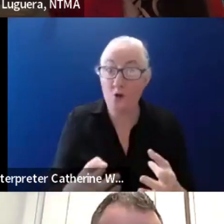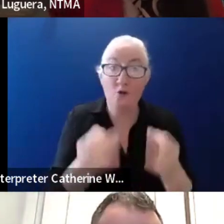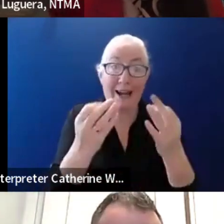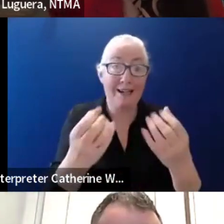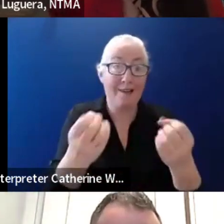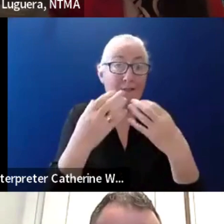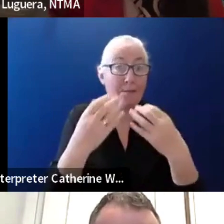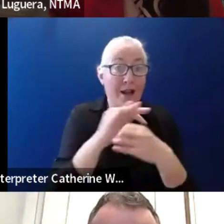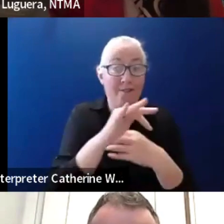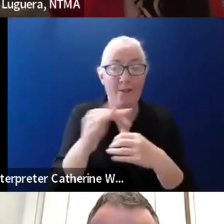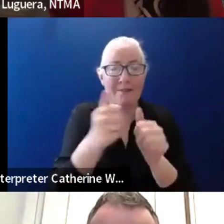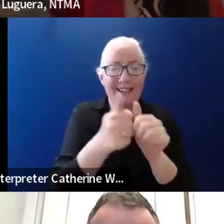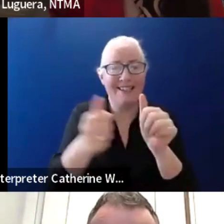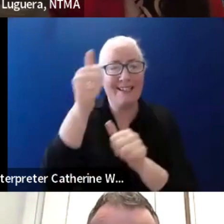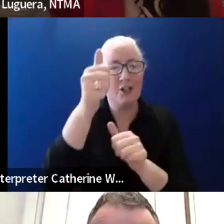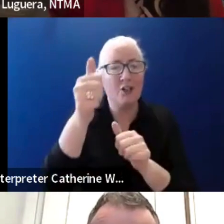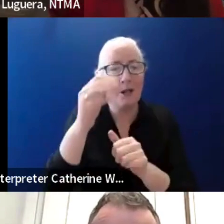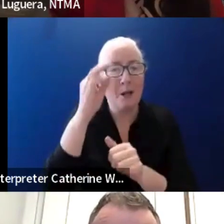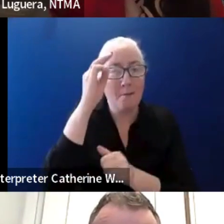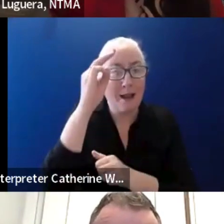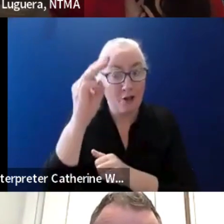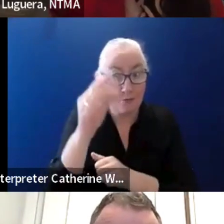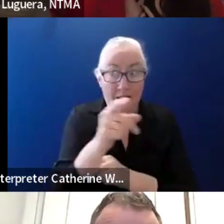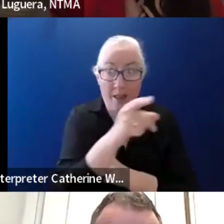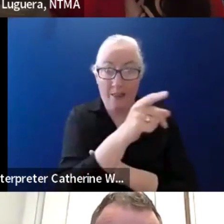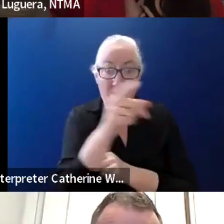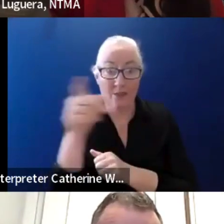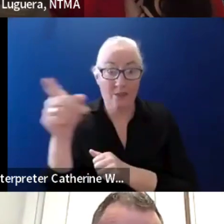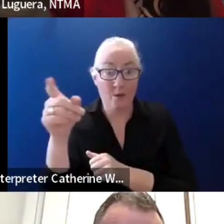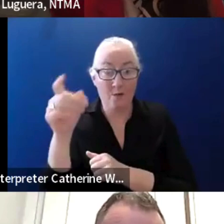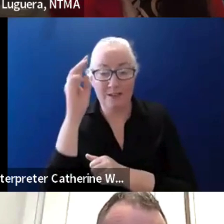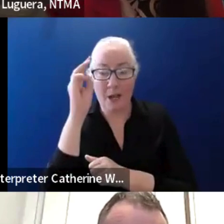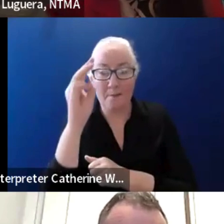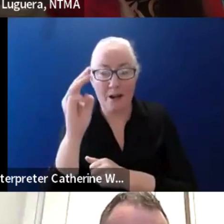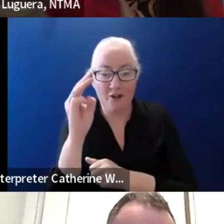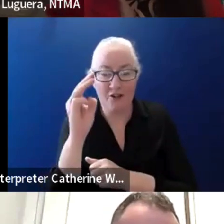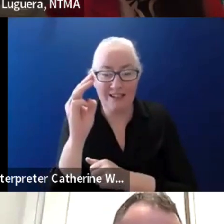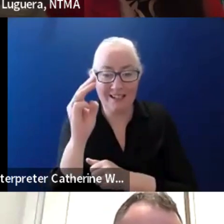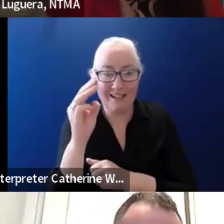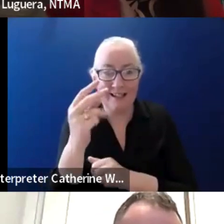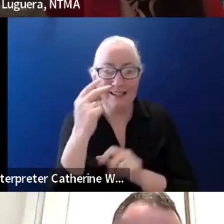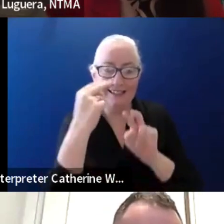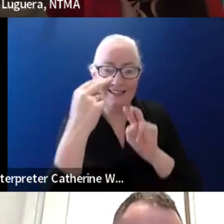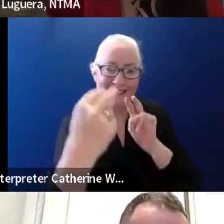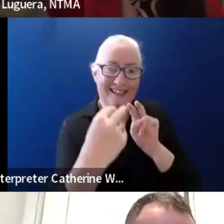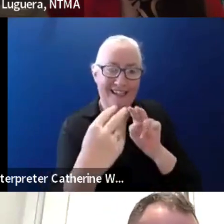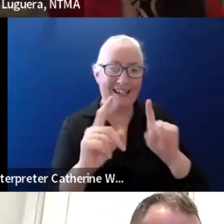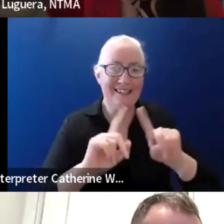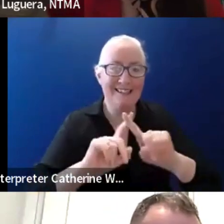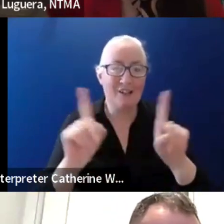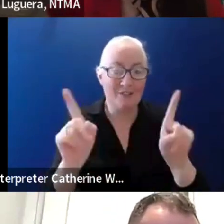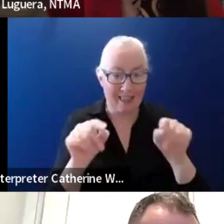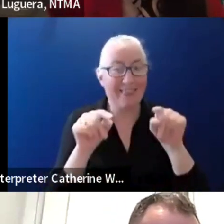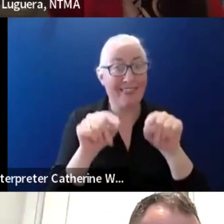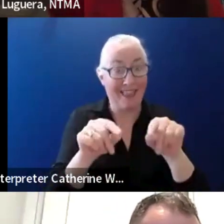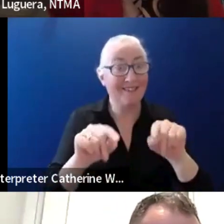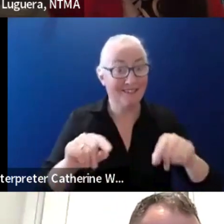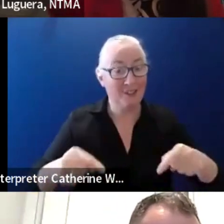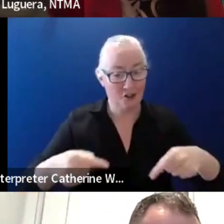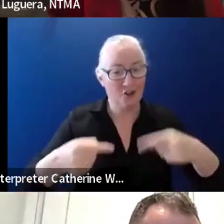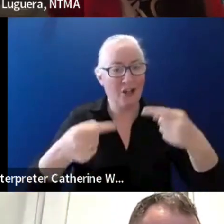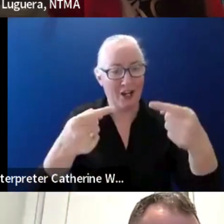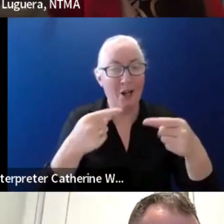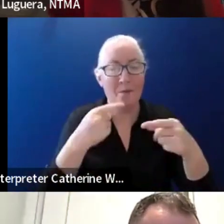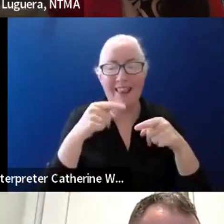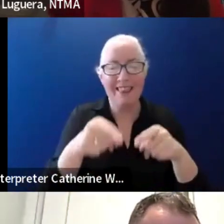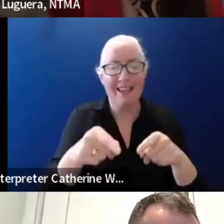senior management. You can see also managers who may see things different, and that's the challenge. So that this is just